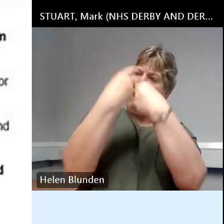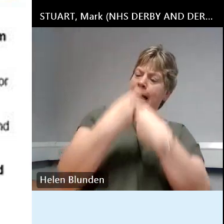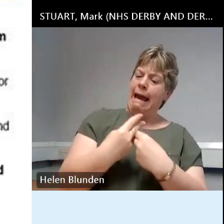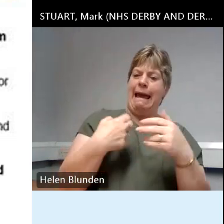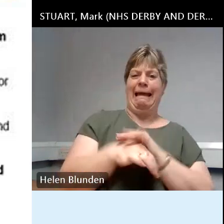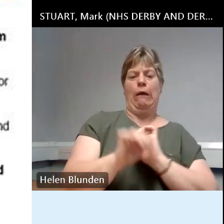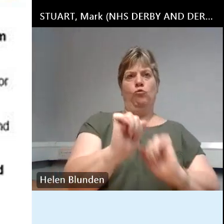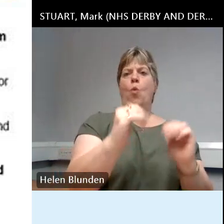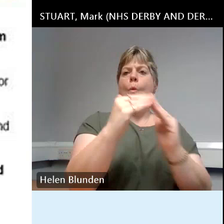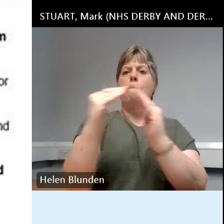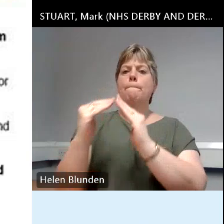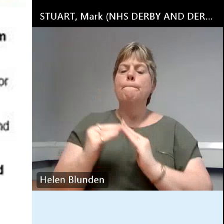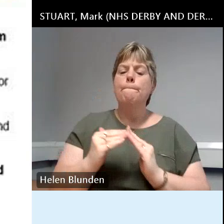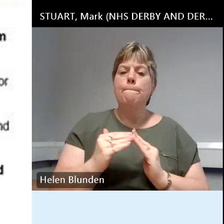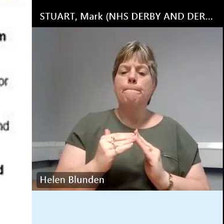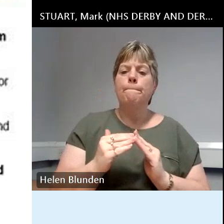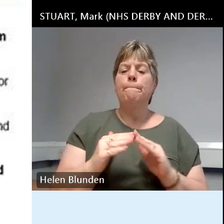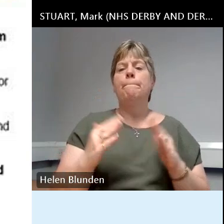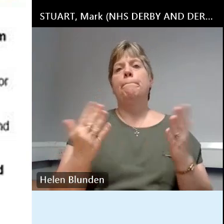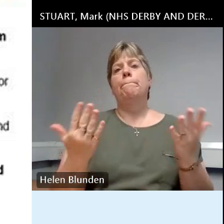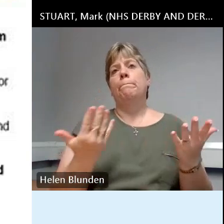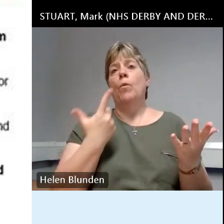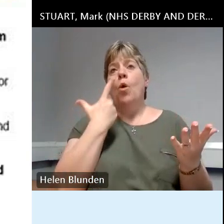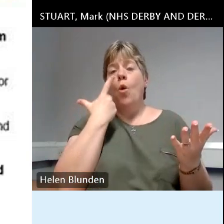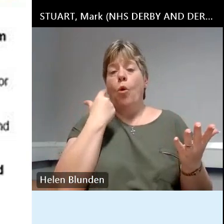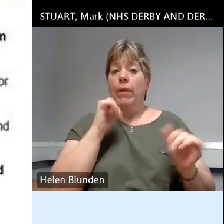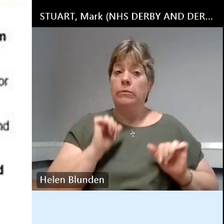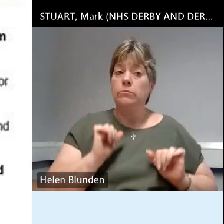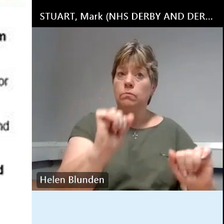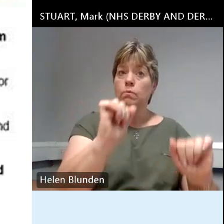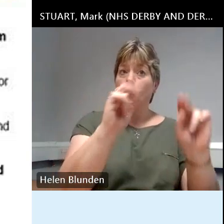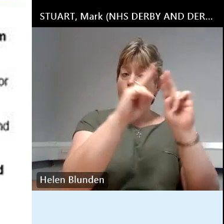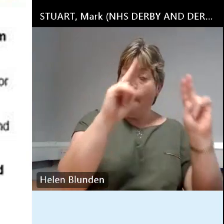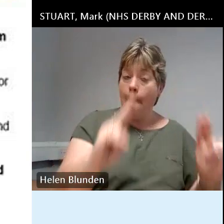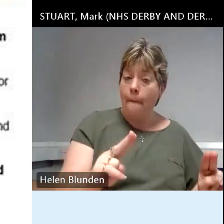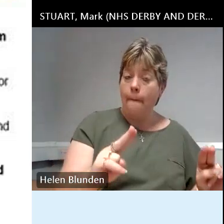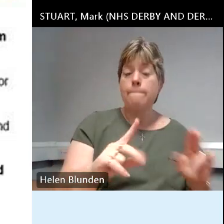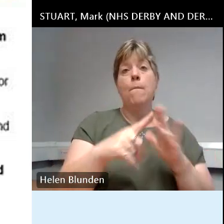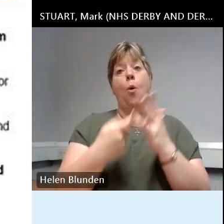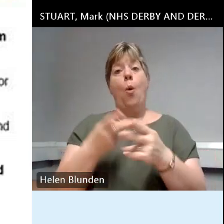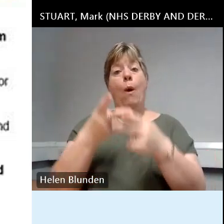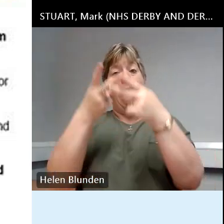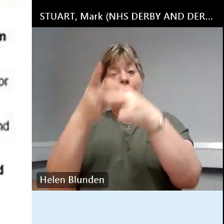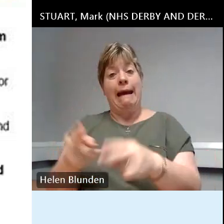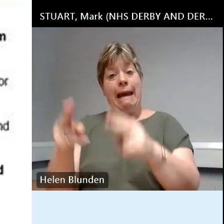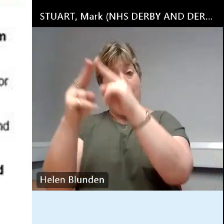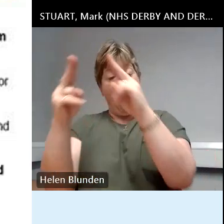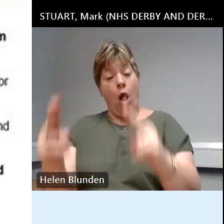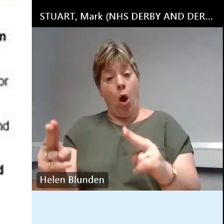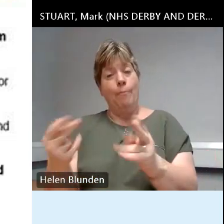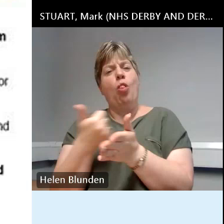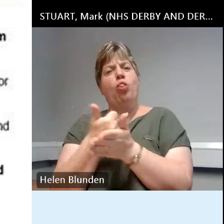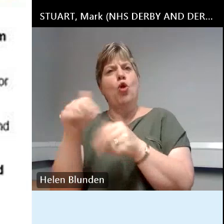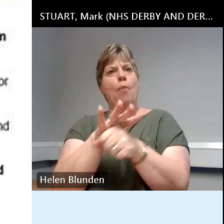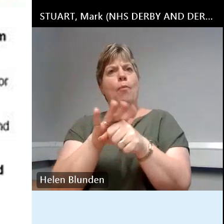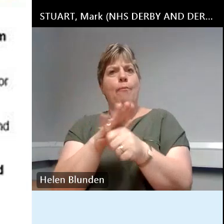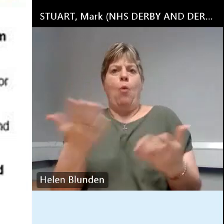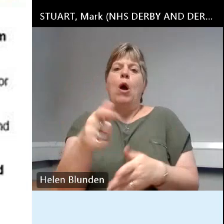home. So that could be your house or a care home, the usual place you live